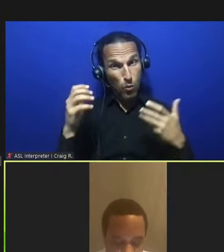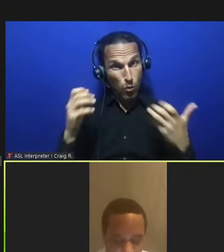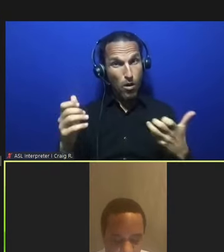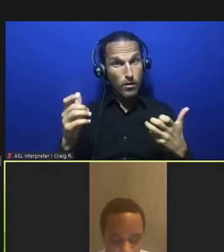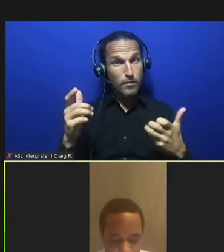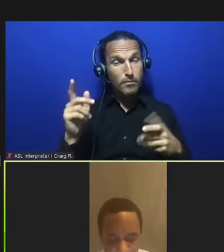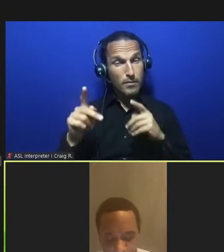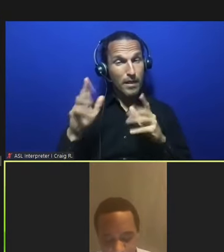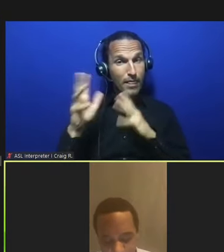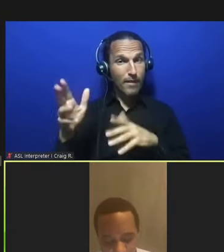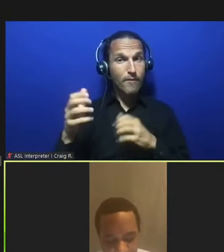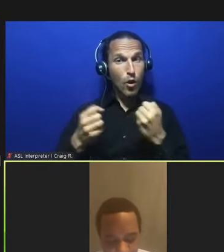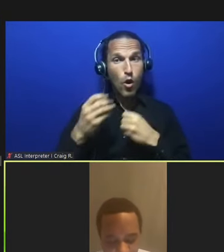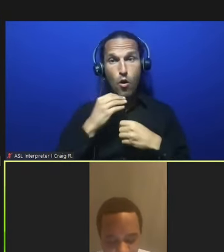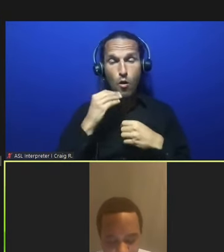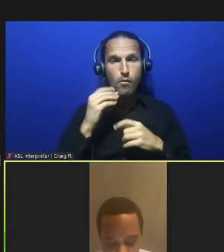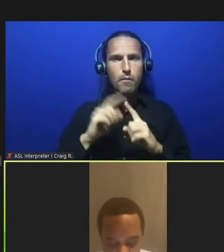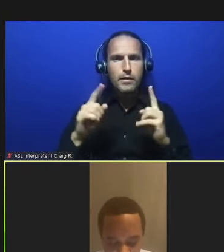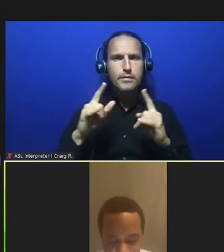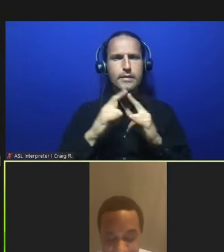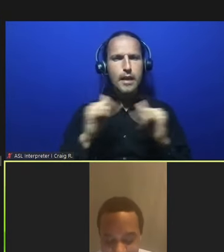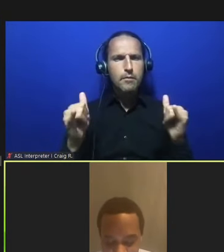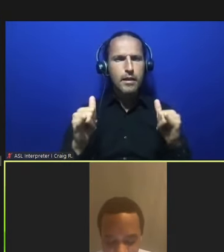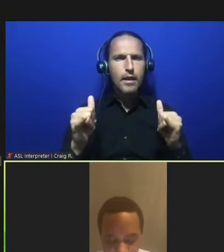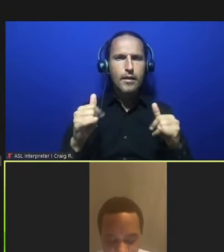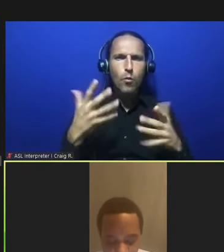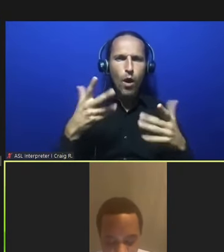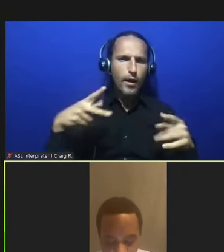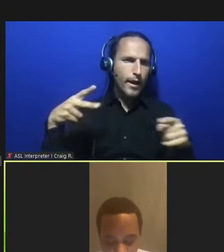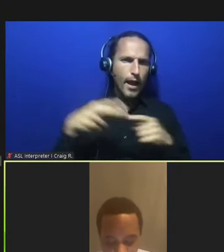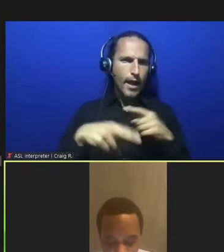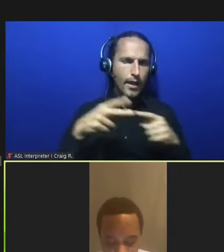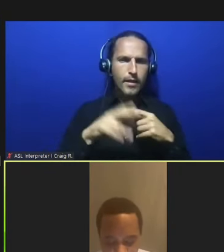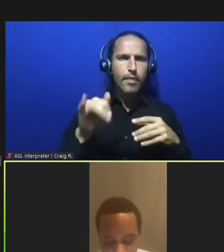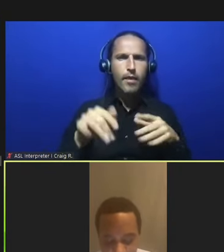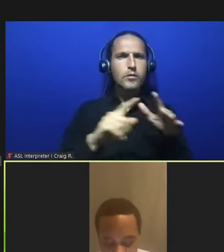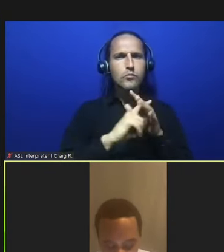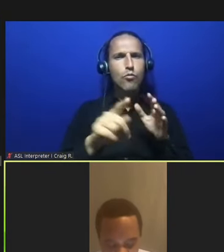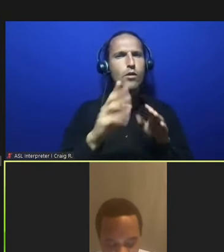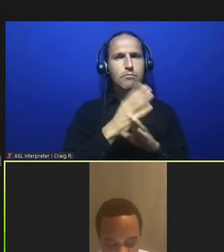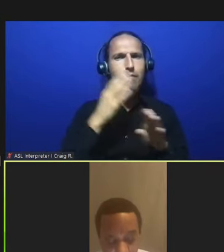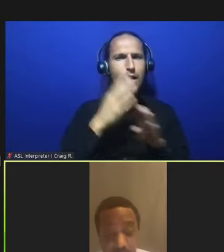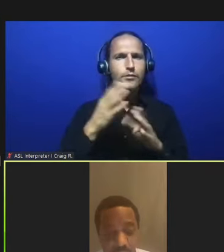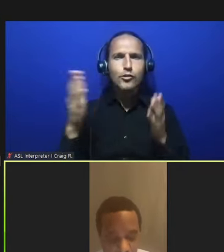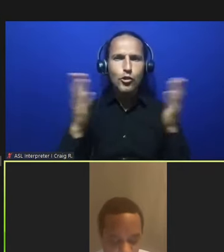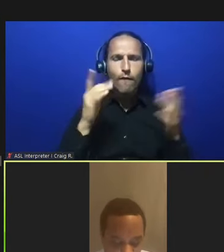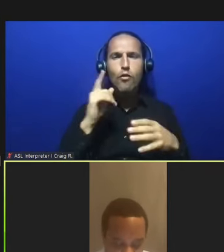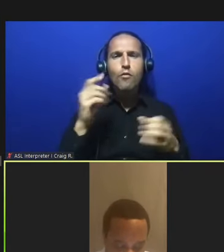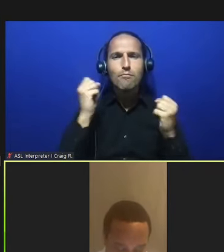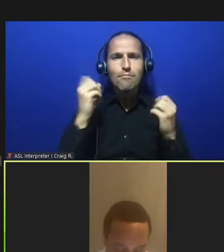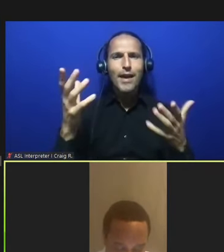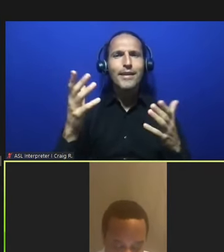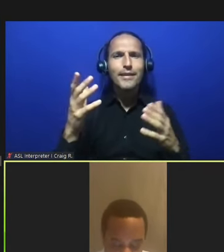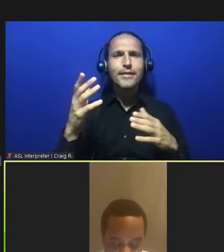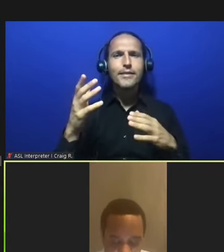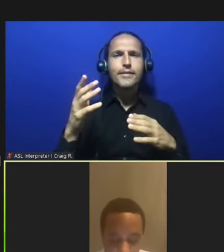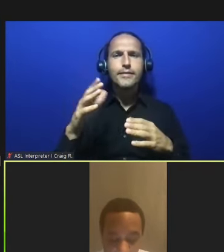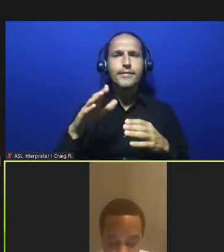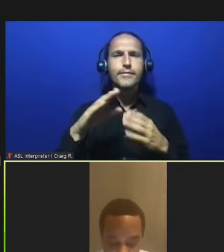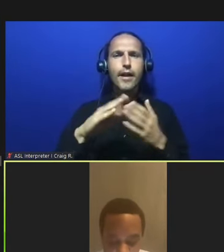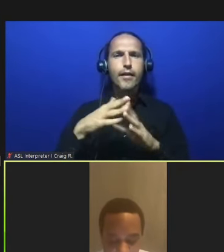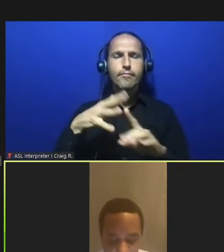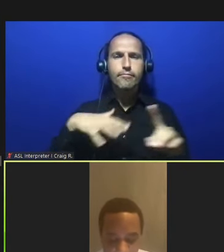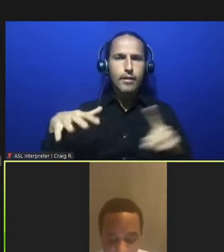their cars at home, but simultaneously propose to cut express bus service to dozens of neighborhoods citywide, which have